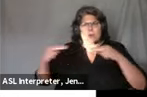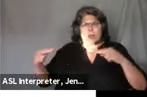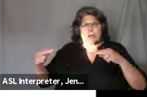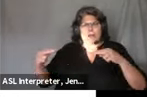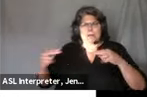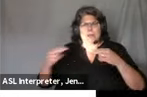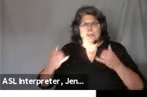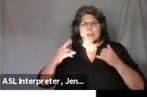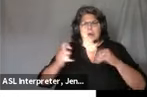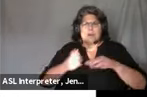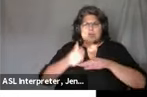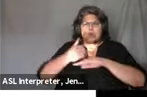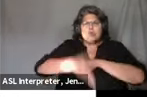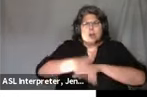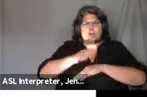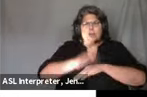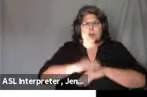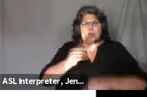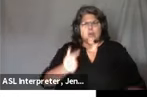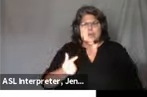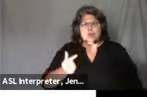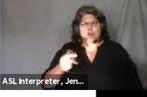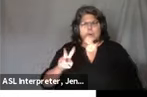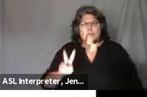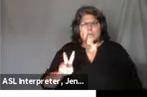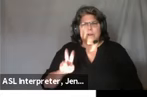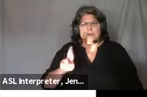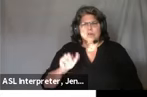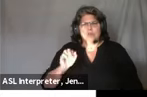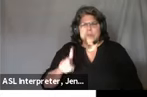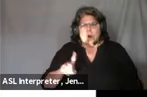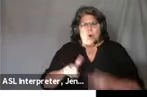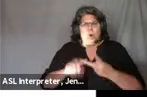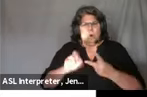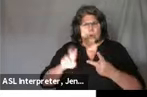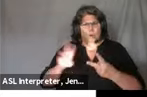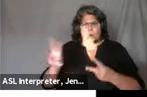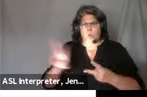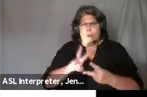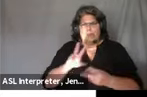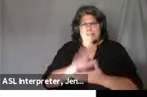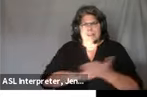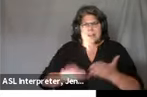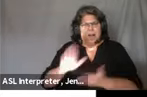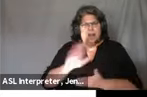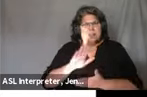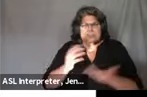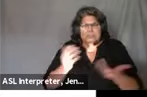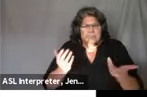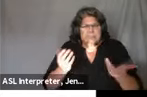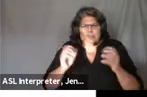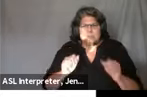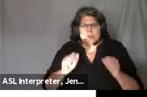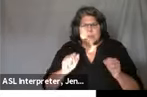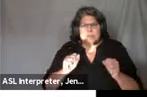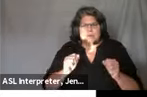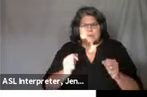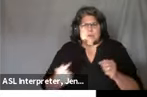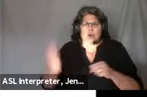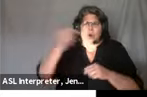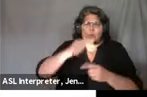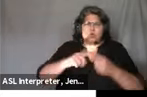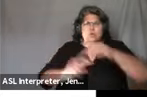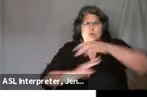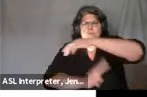at Guerneville Road or West College to access the 101 bridge.